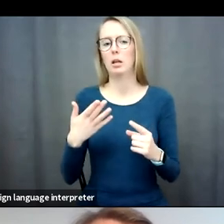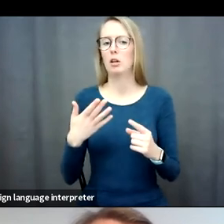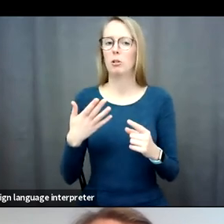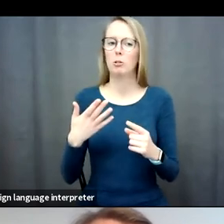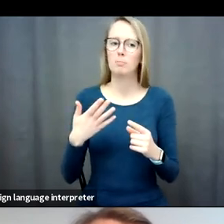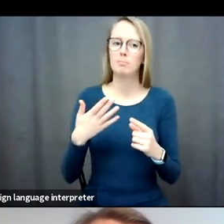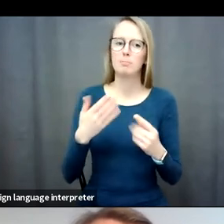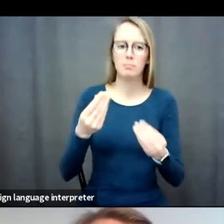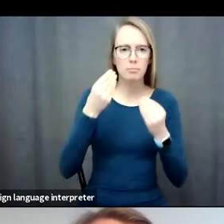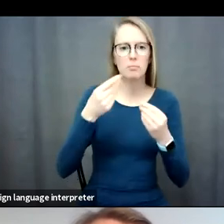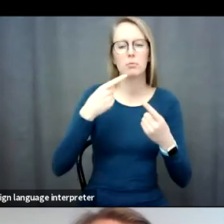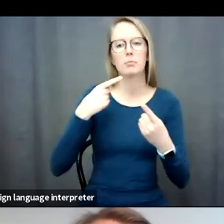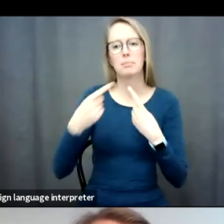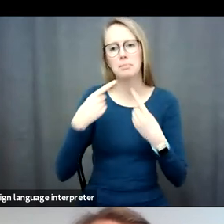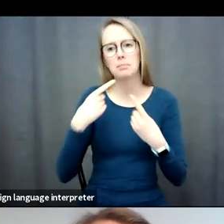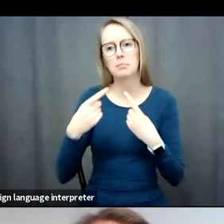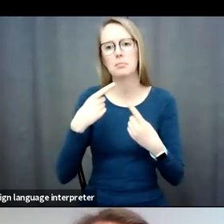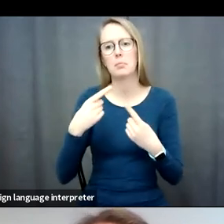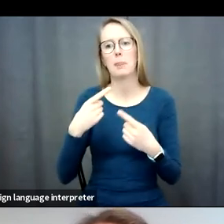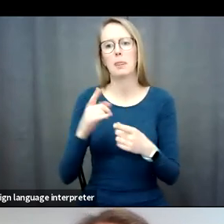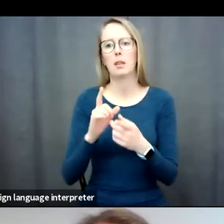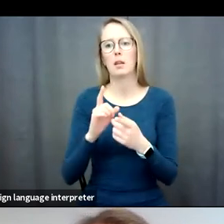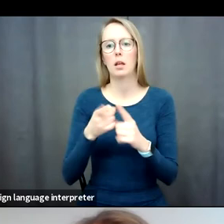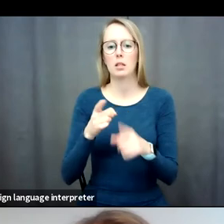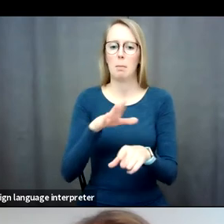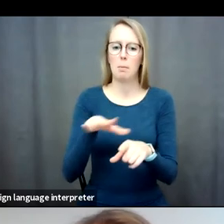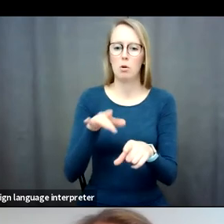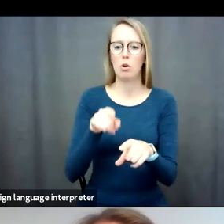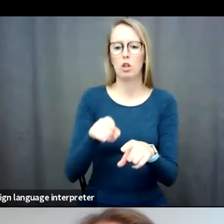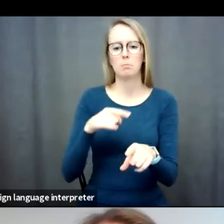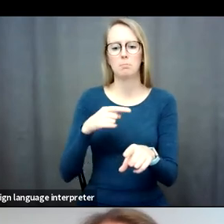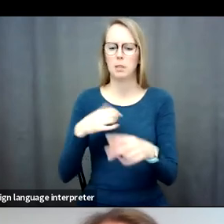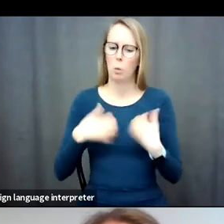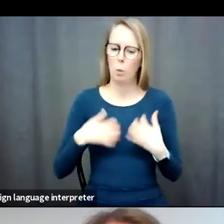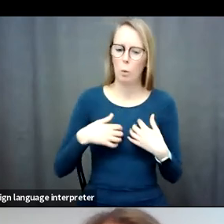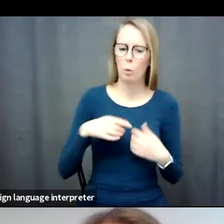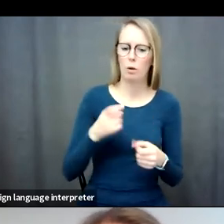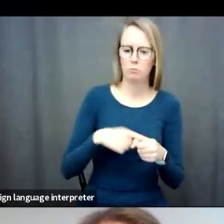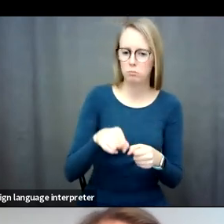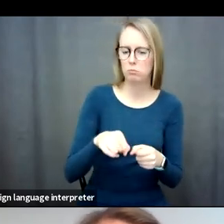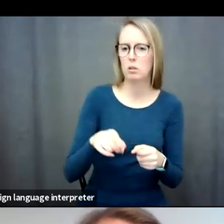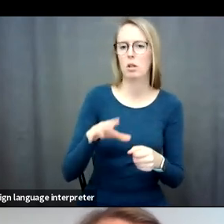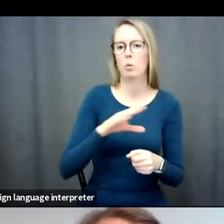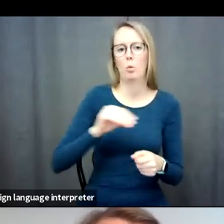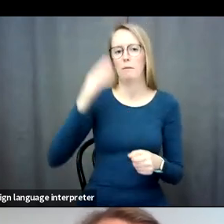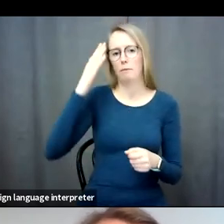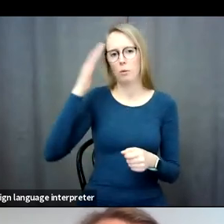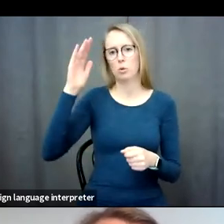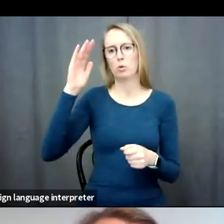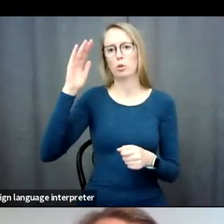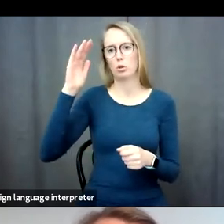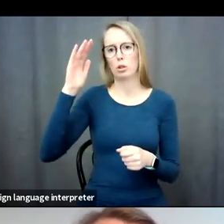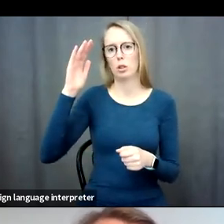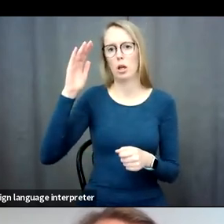about if you have a child that you are worried about. A lot of adults are